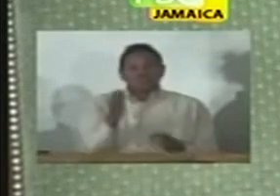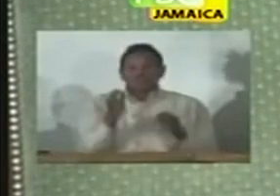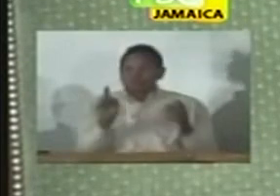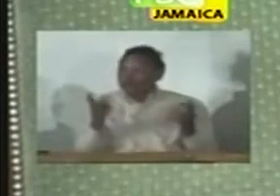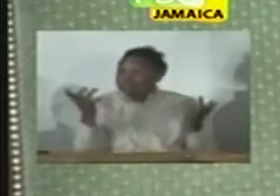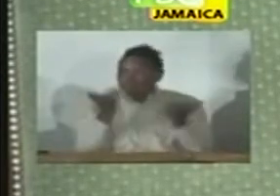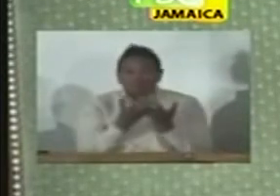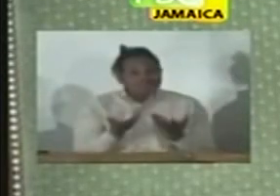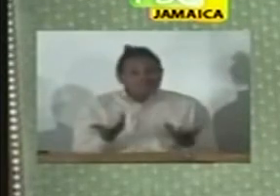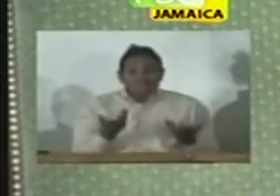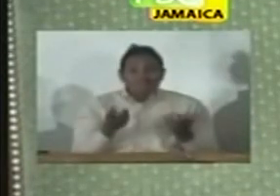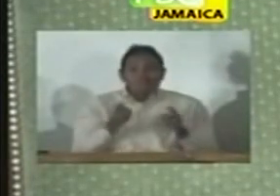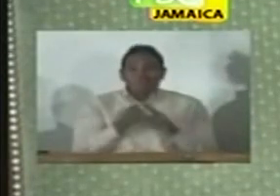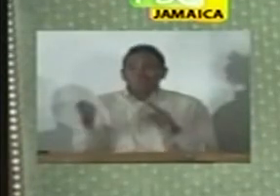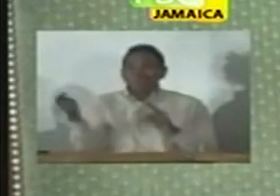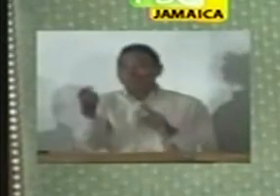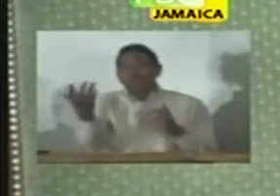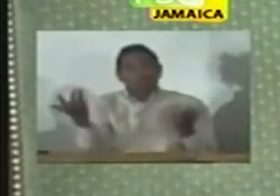Relevance.